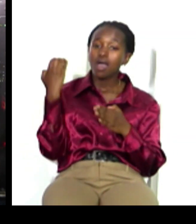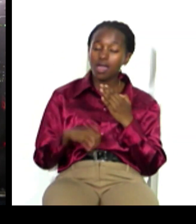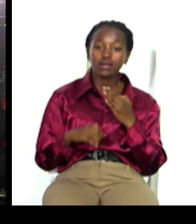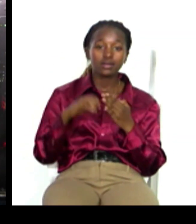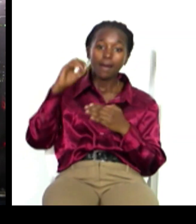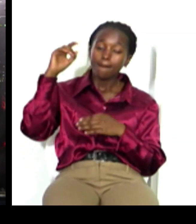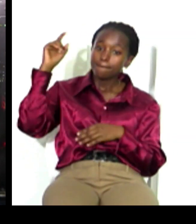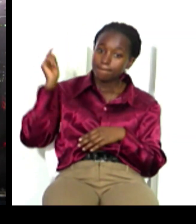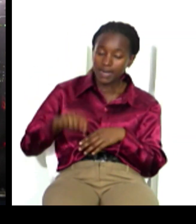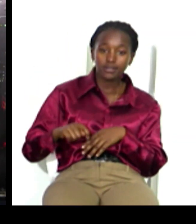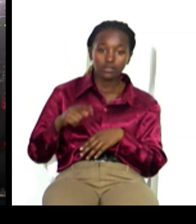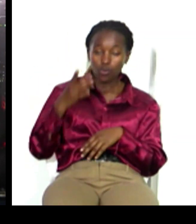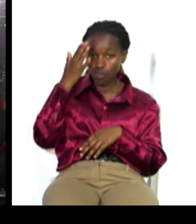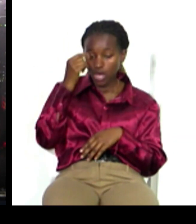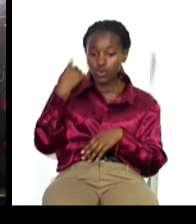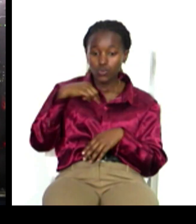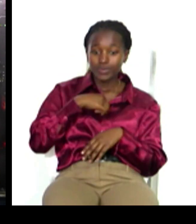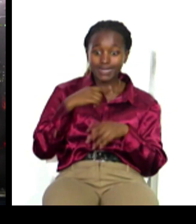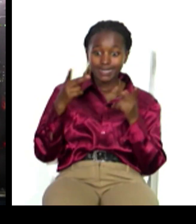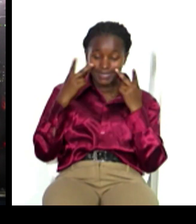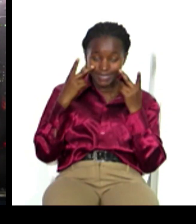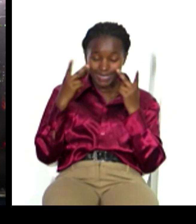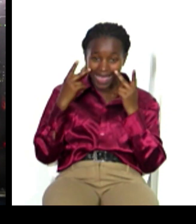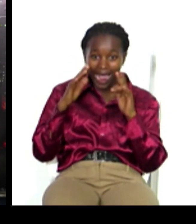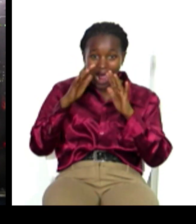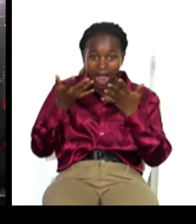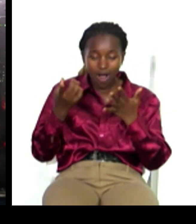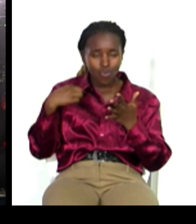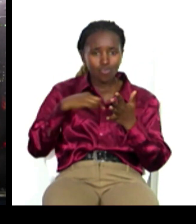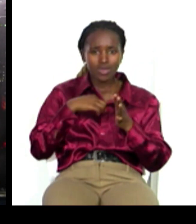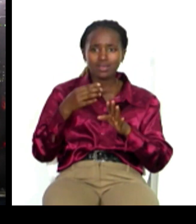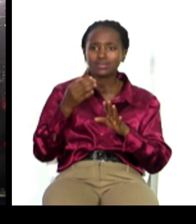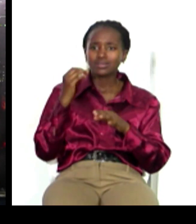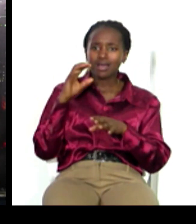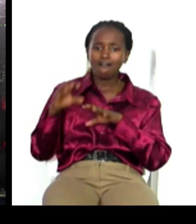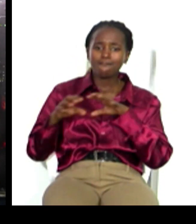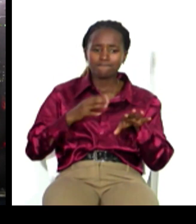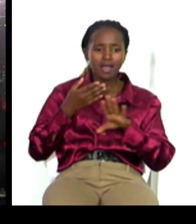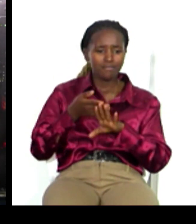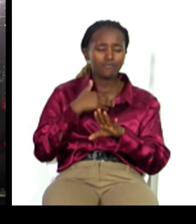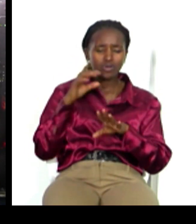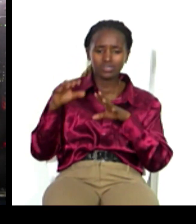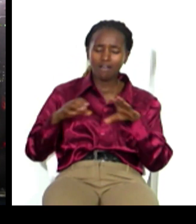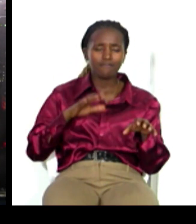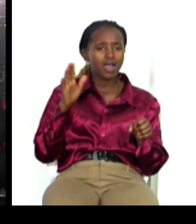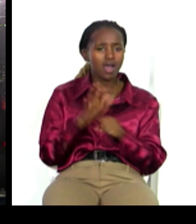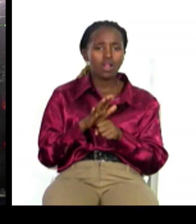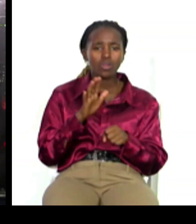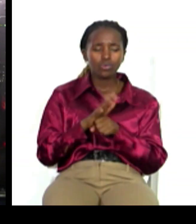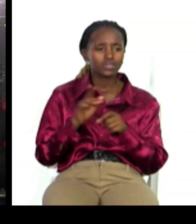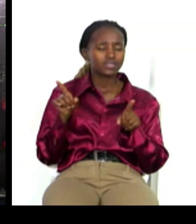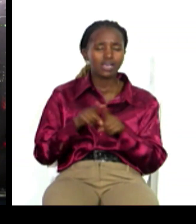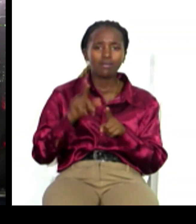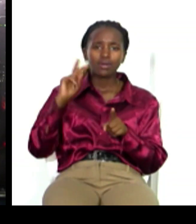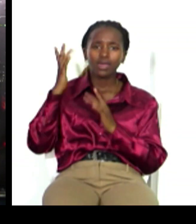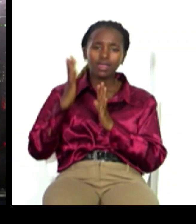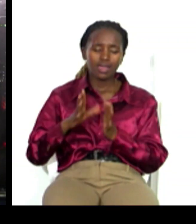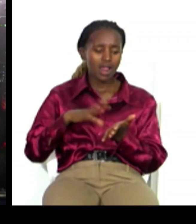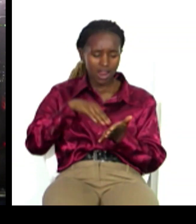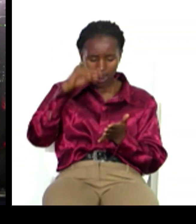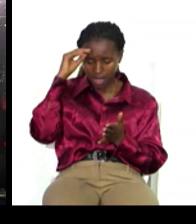what wabunge wengine wametufanyia. We are suffering. Wakenya wanaumia saa hii. And Kenyans have learned from their